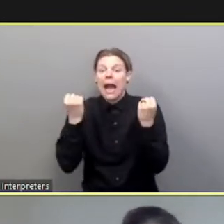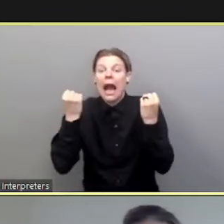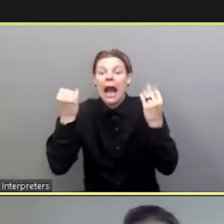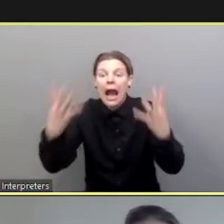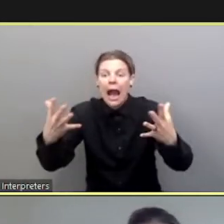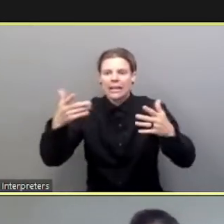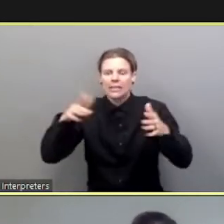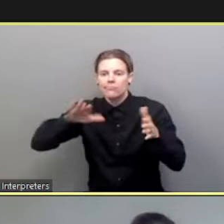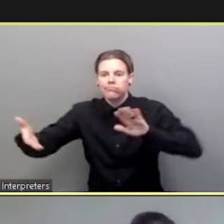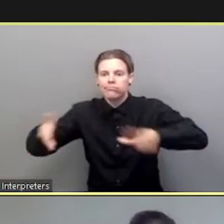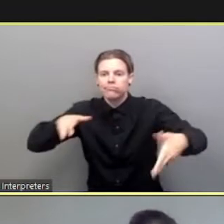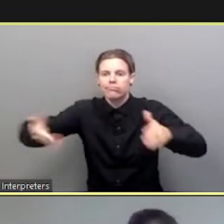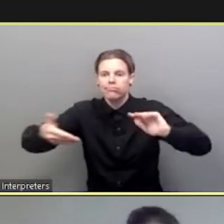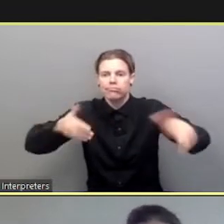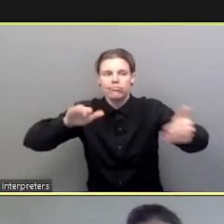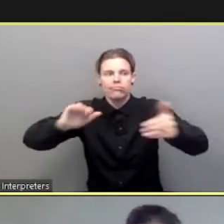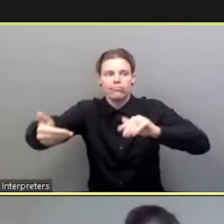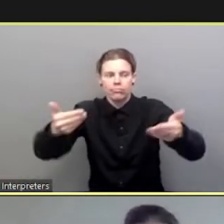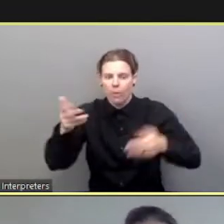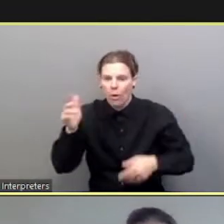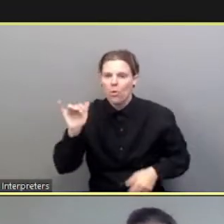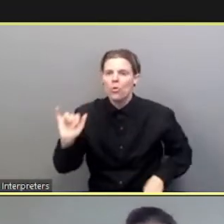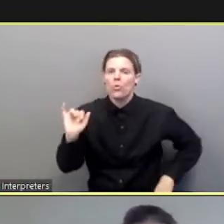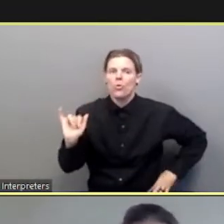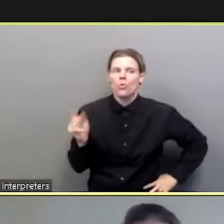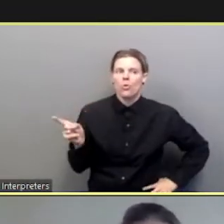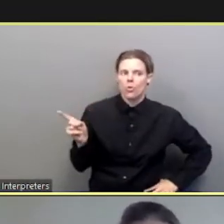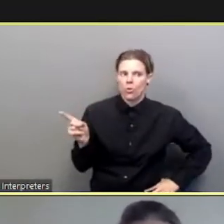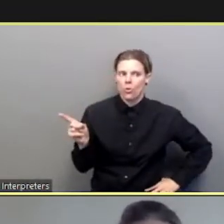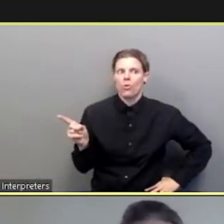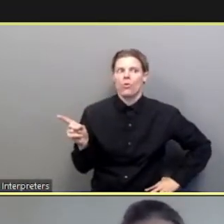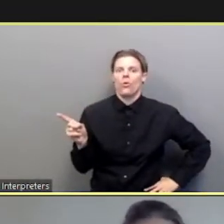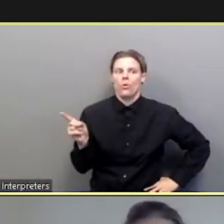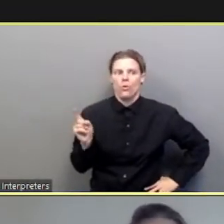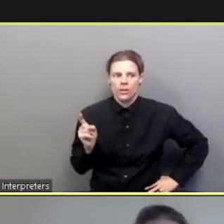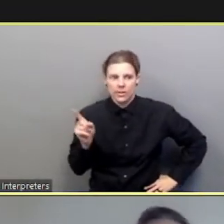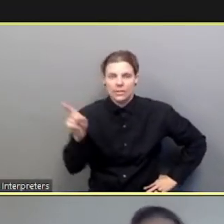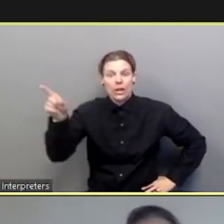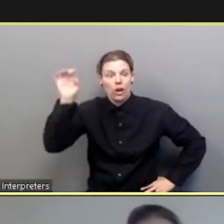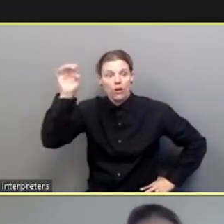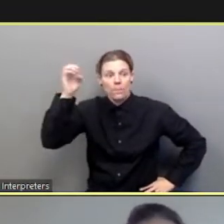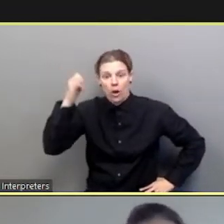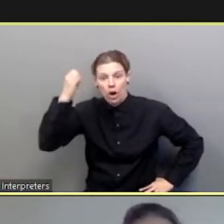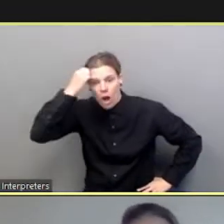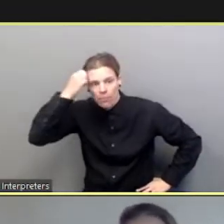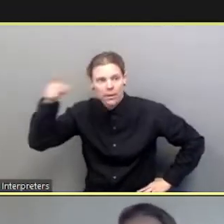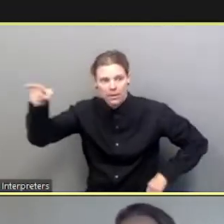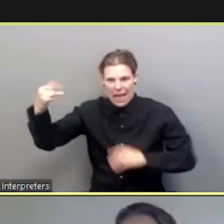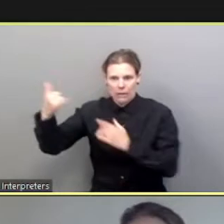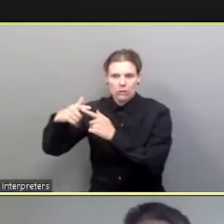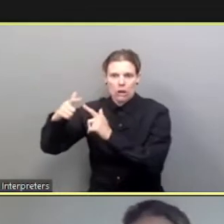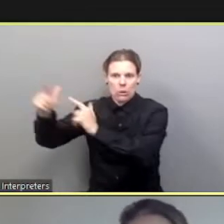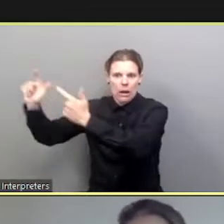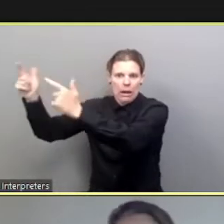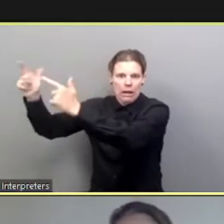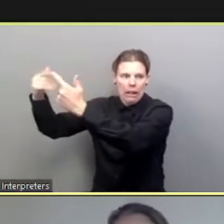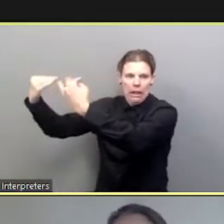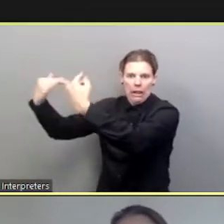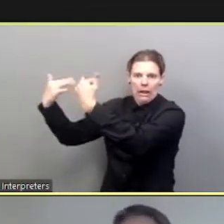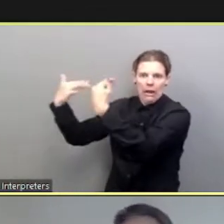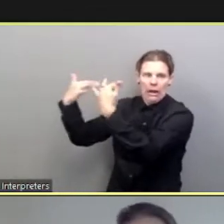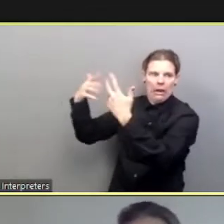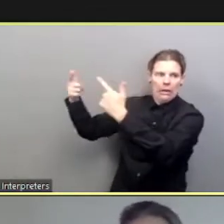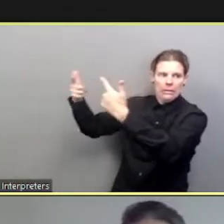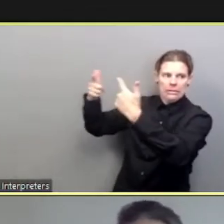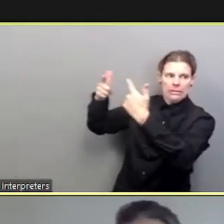Case rates are driven by Europe in general, so most activity is in Eastern Europe, but we're also seeing countries